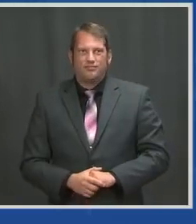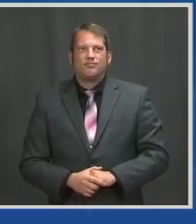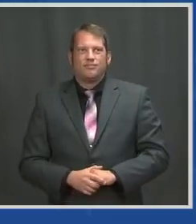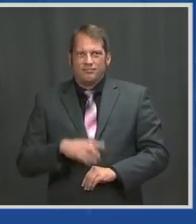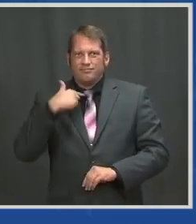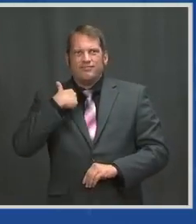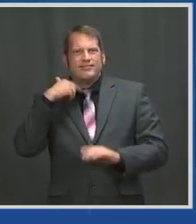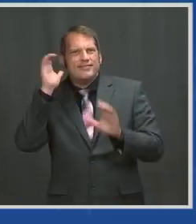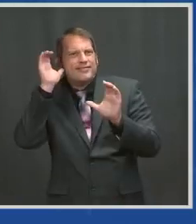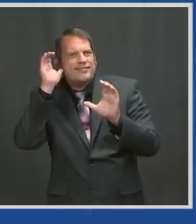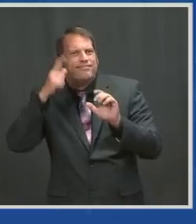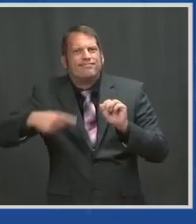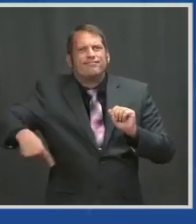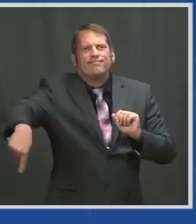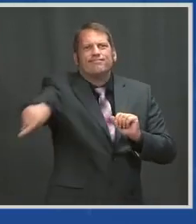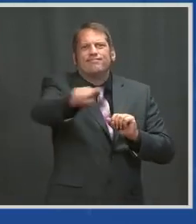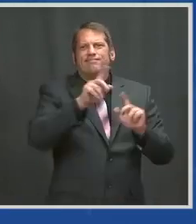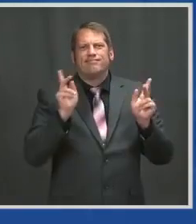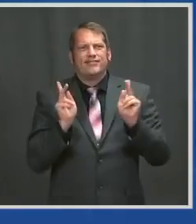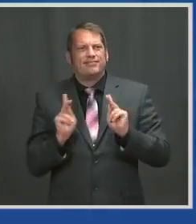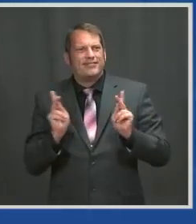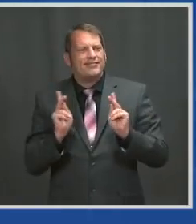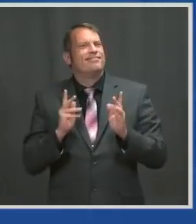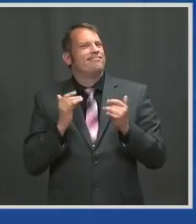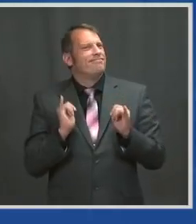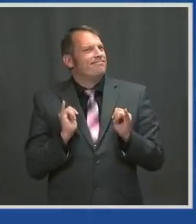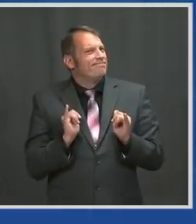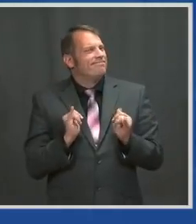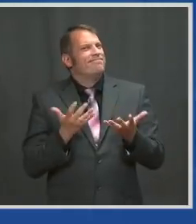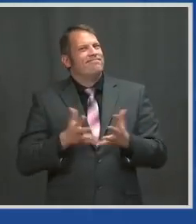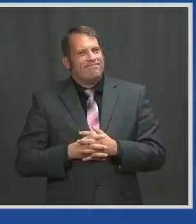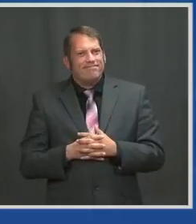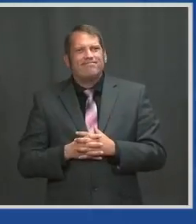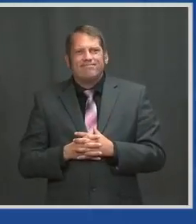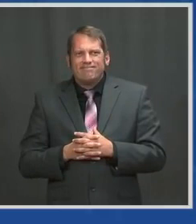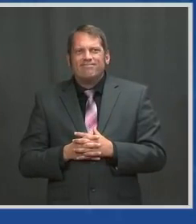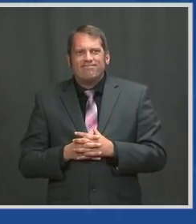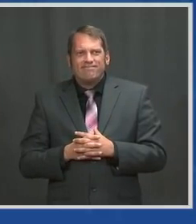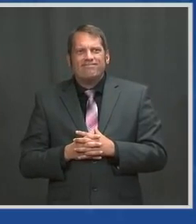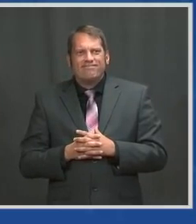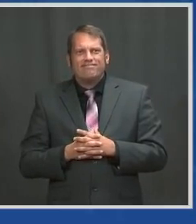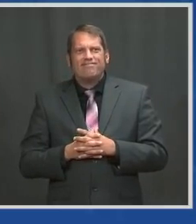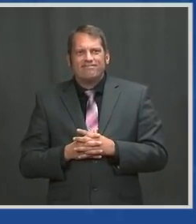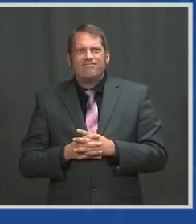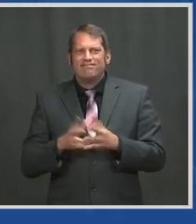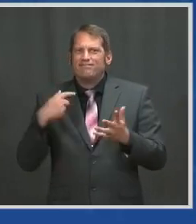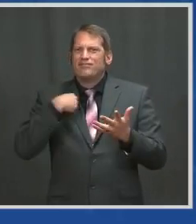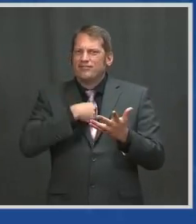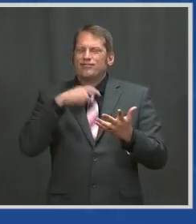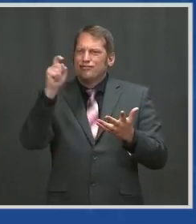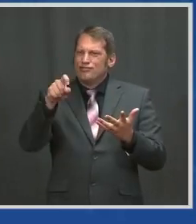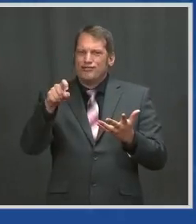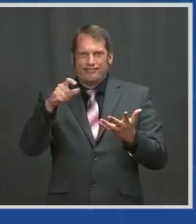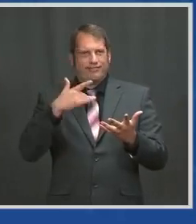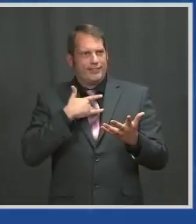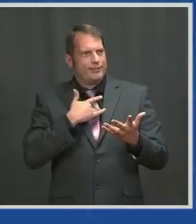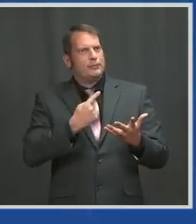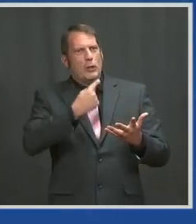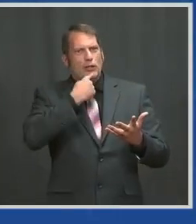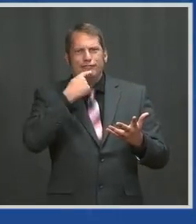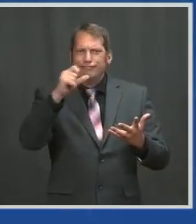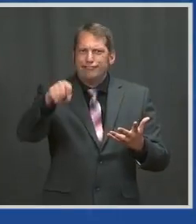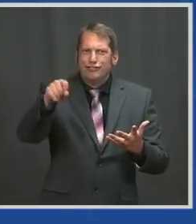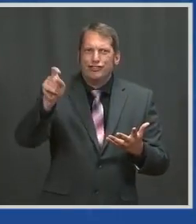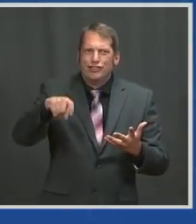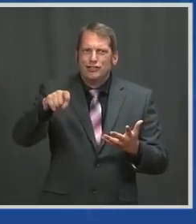today, as I was getting dressed, you might think that we should be disappointed. But when we passed the American